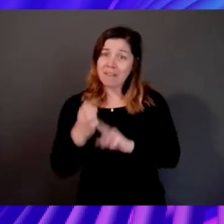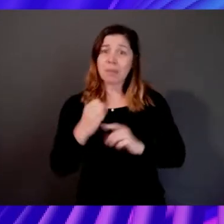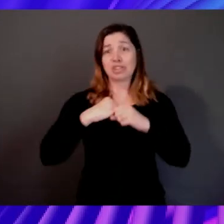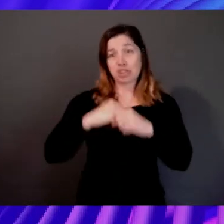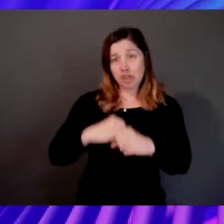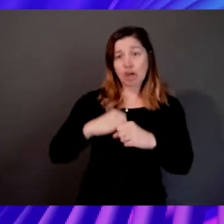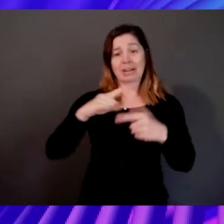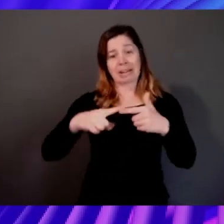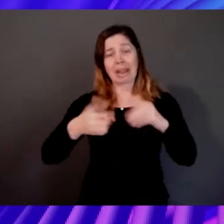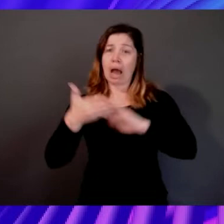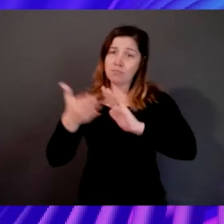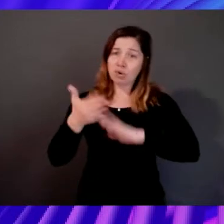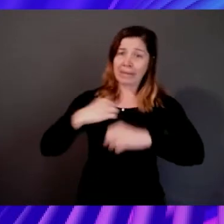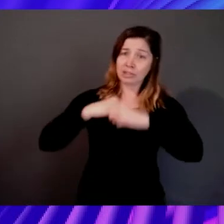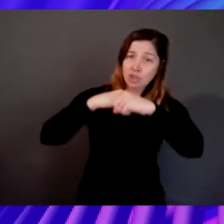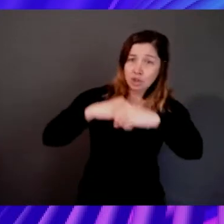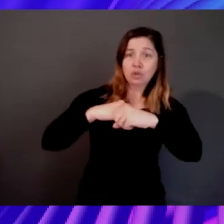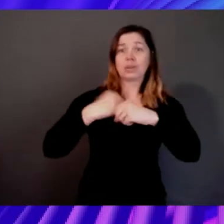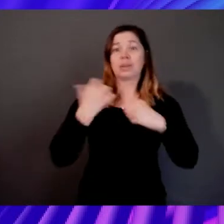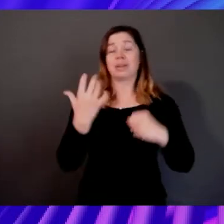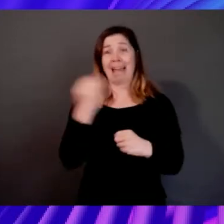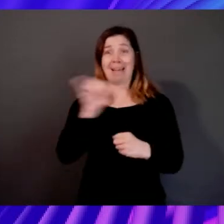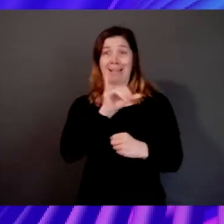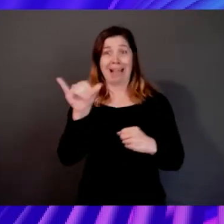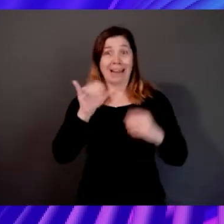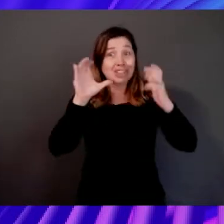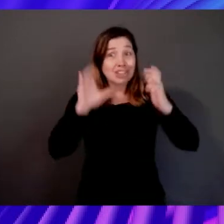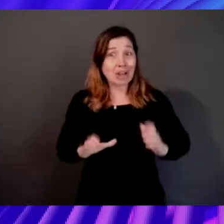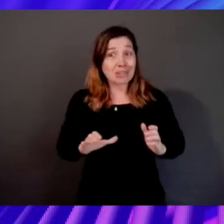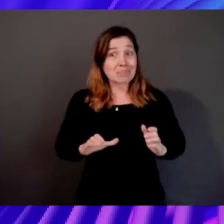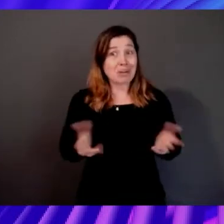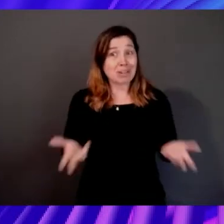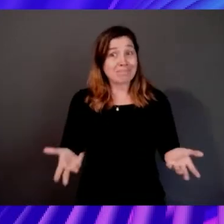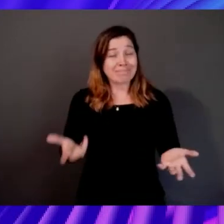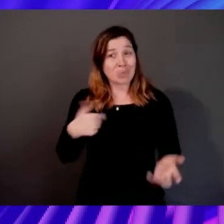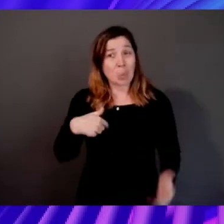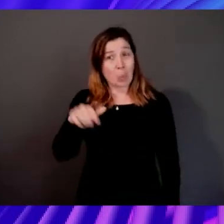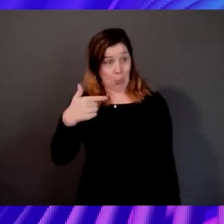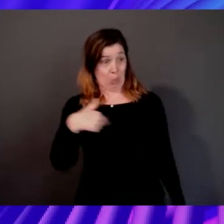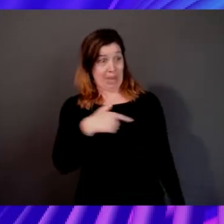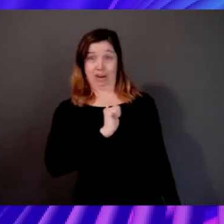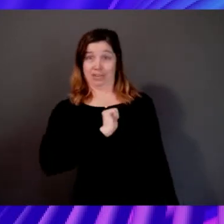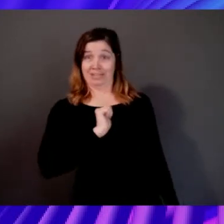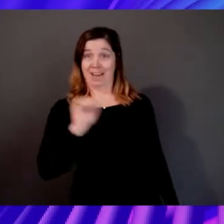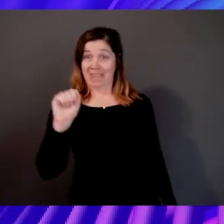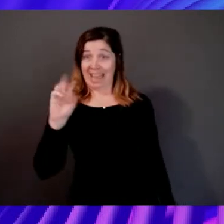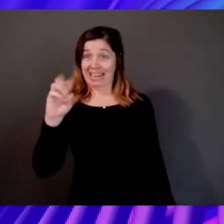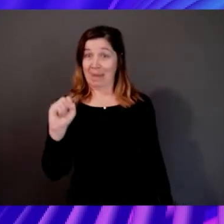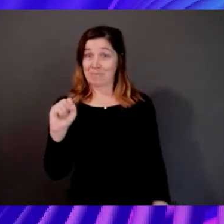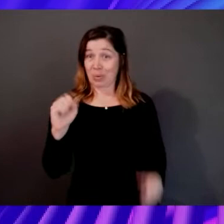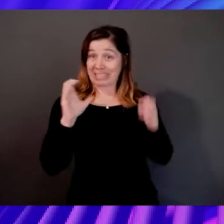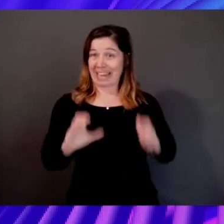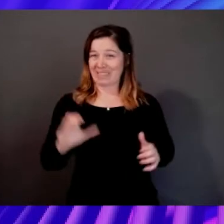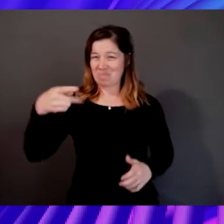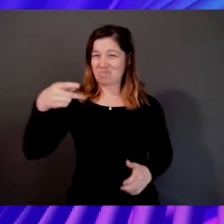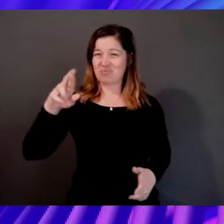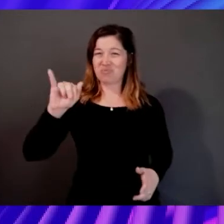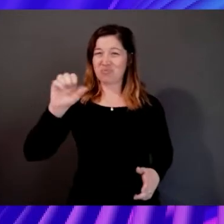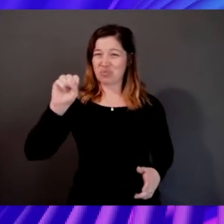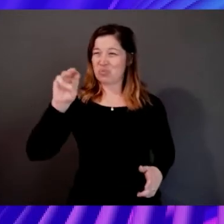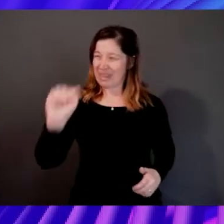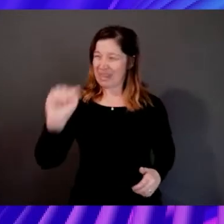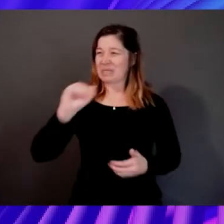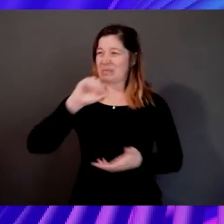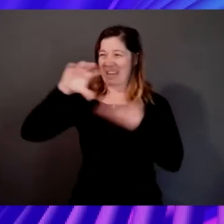and of course, just like our customers are, we're also, an AWS customer. That's where Prisma Cloud runs, and so we really take advantage of all of those